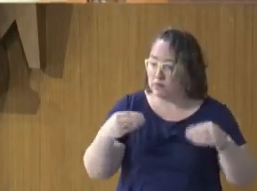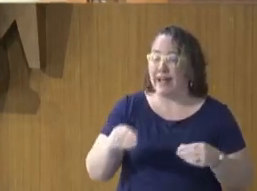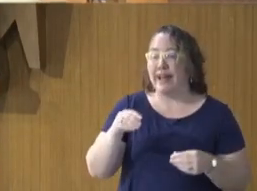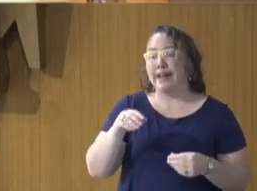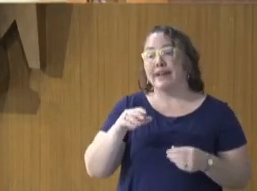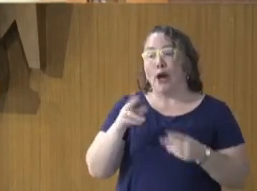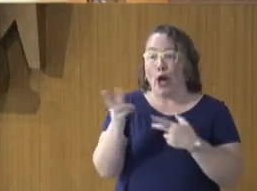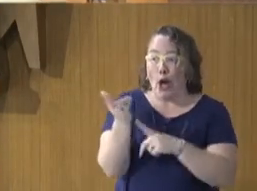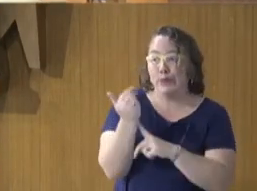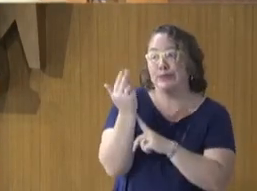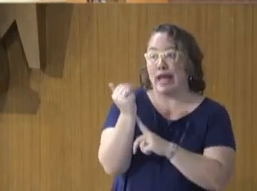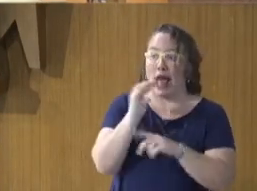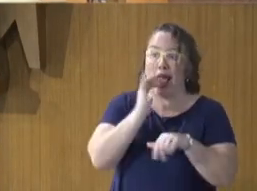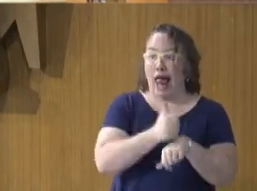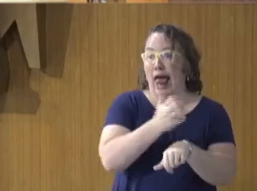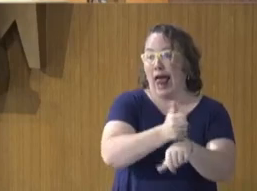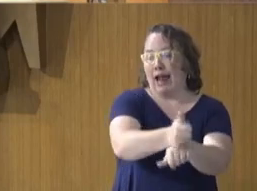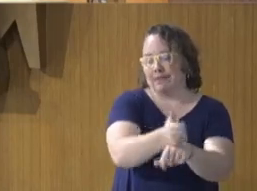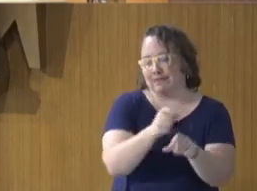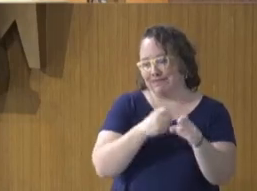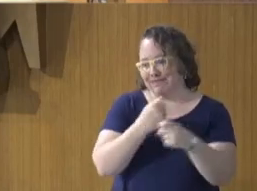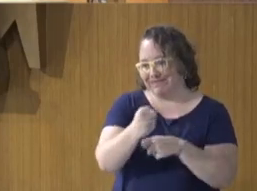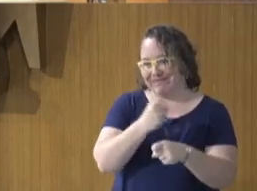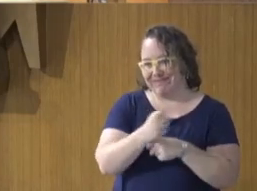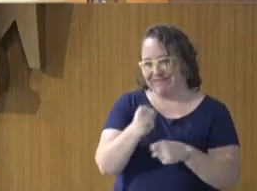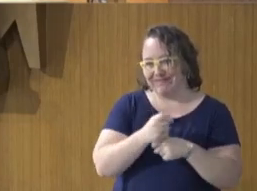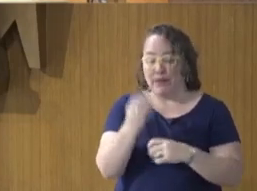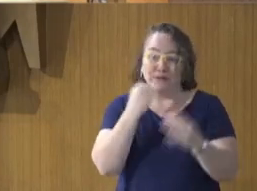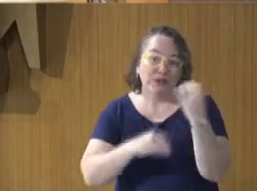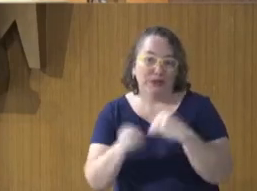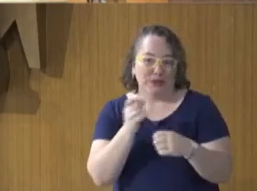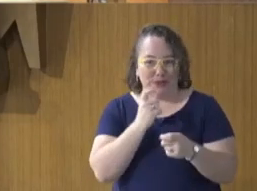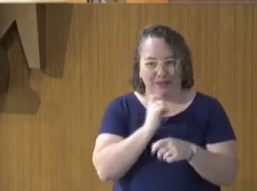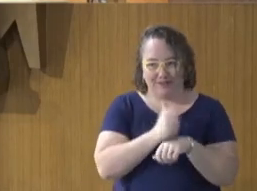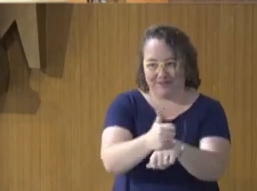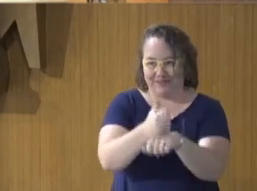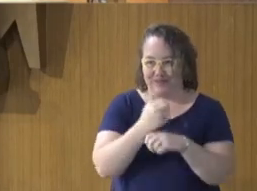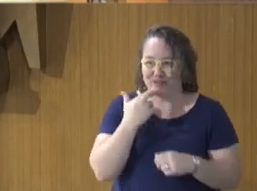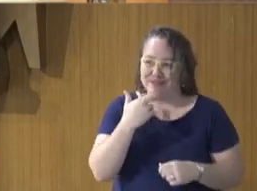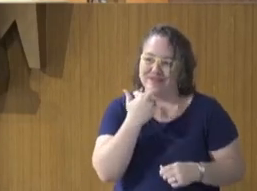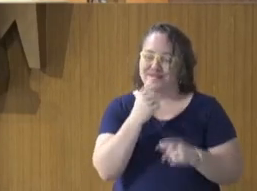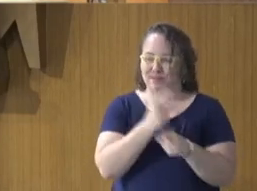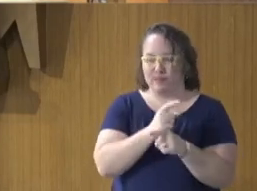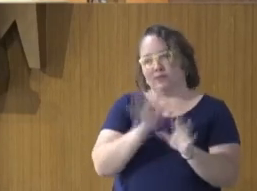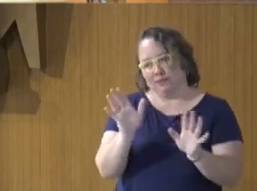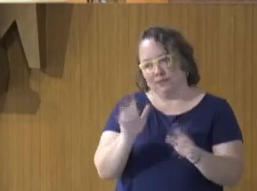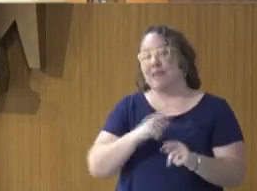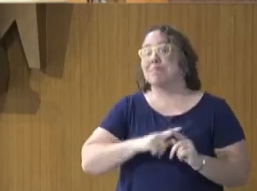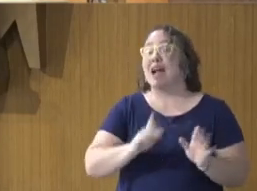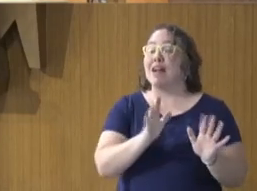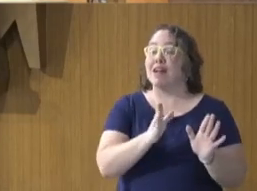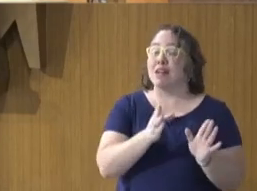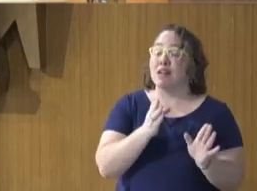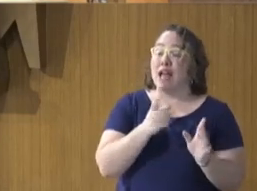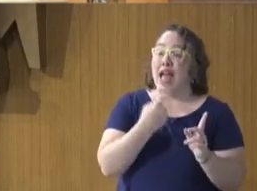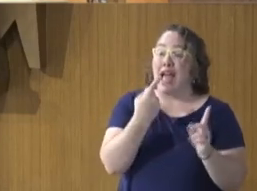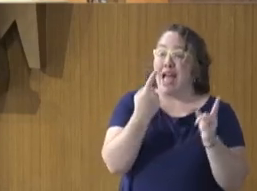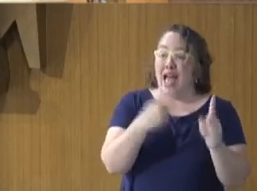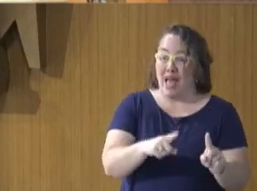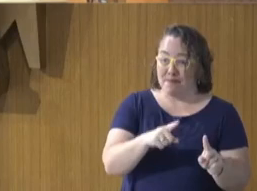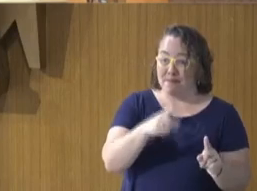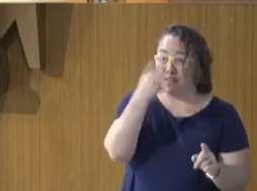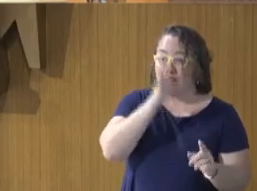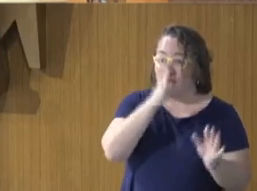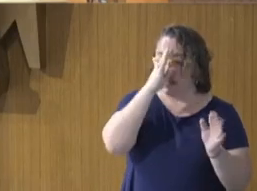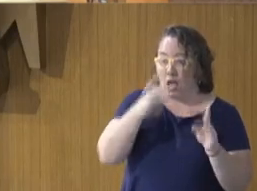hotels and, you know, bistros along the way. But God chose to lead the people south, the scripture